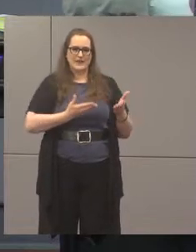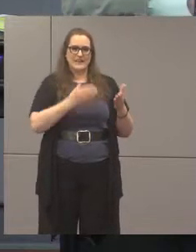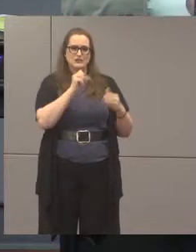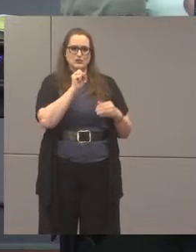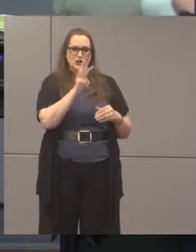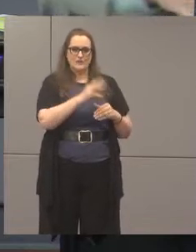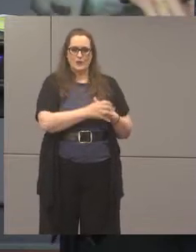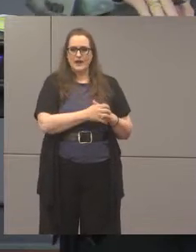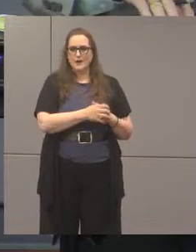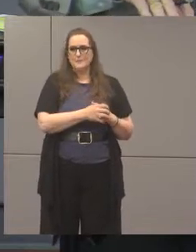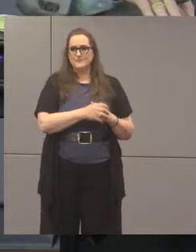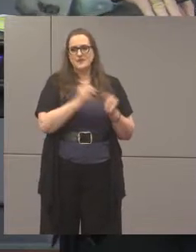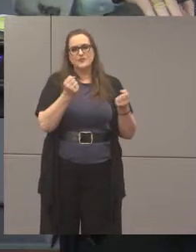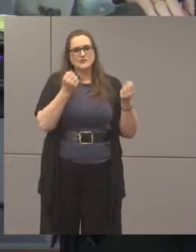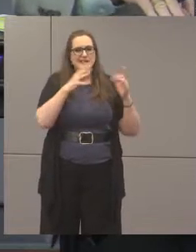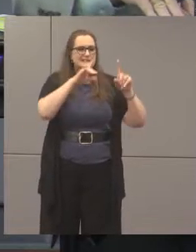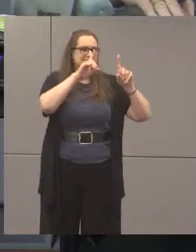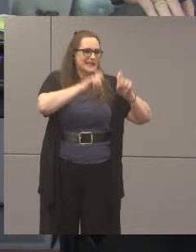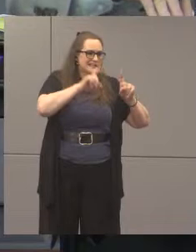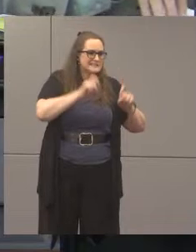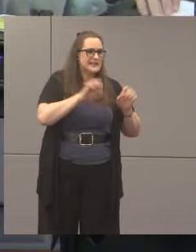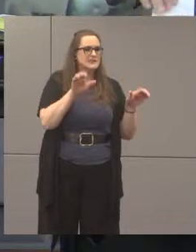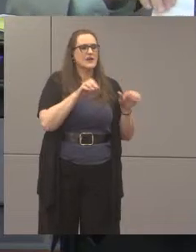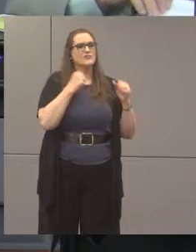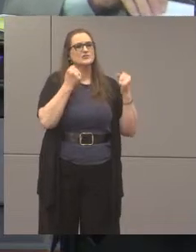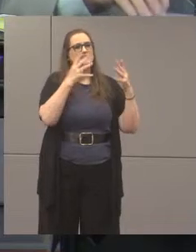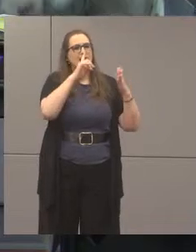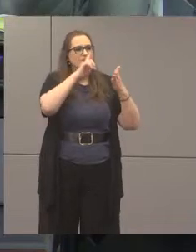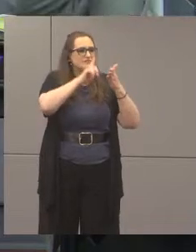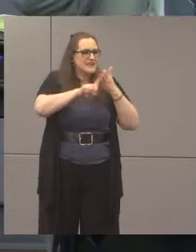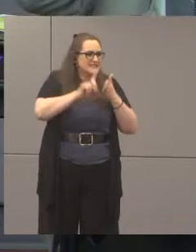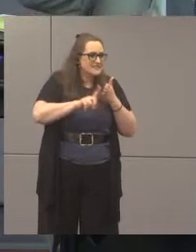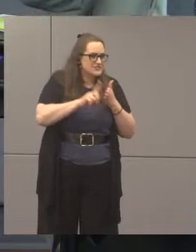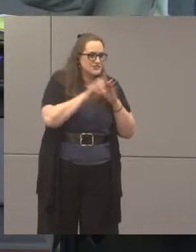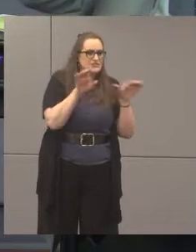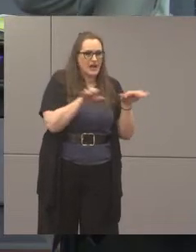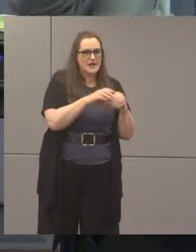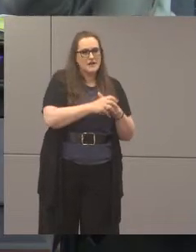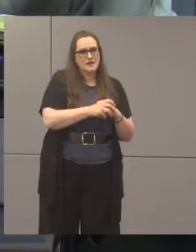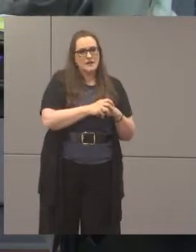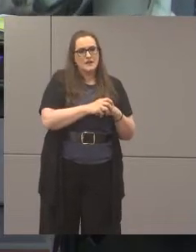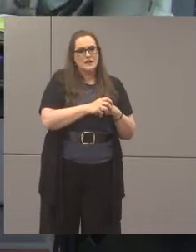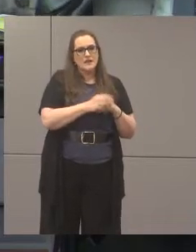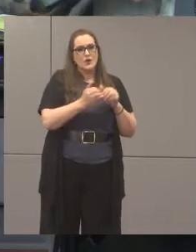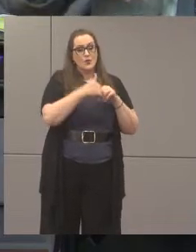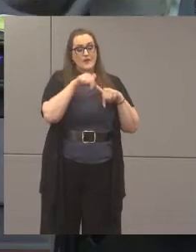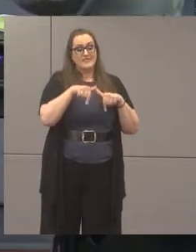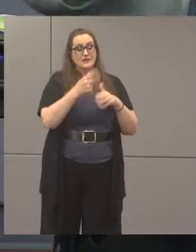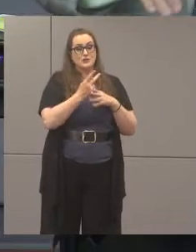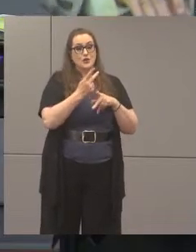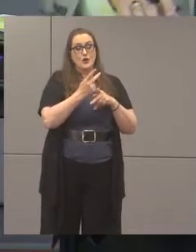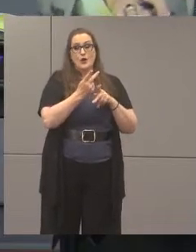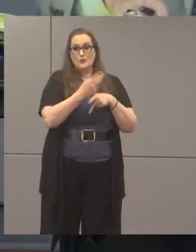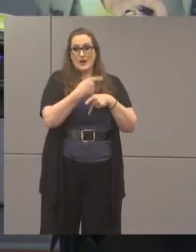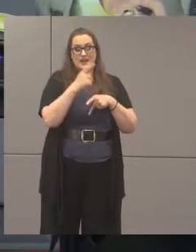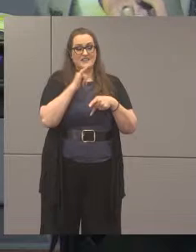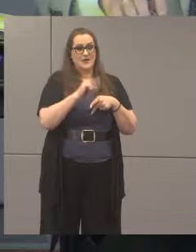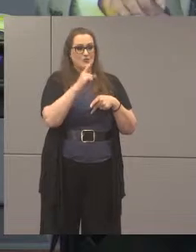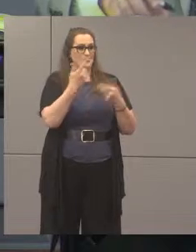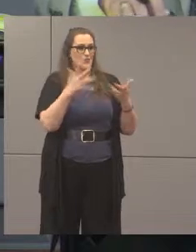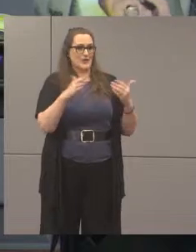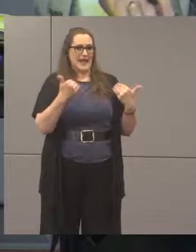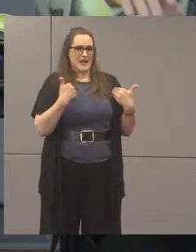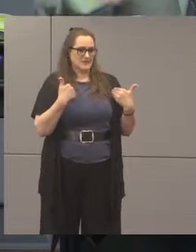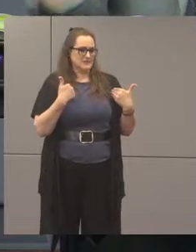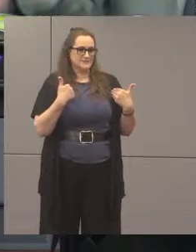software. There's a lot of testing done, there's a lot of investigation done. And with this product, it was one that we already